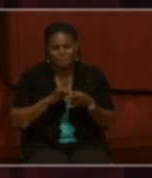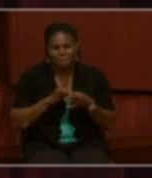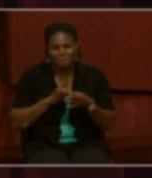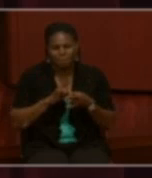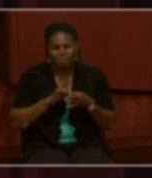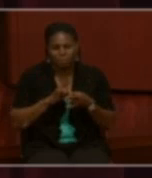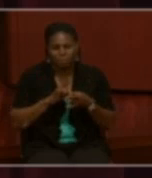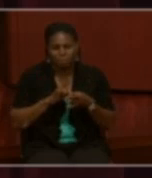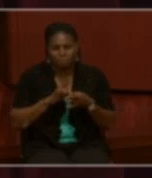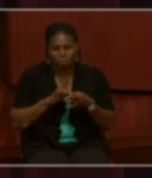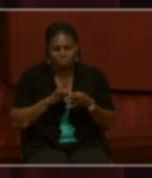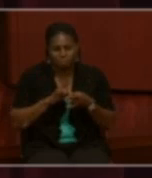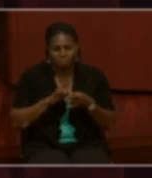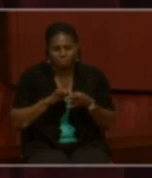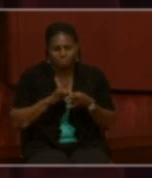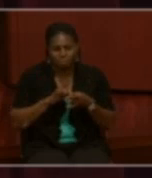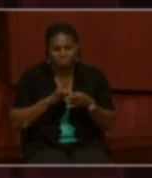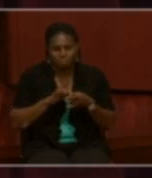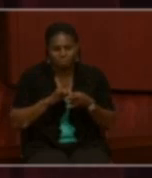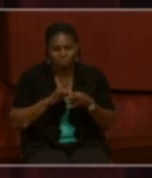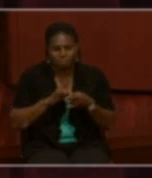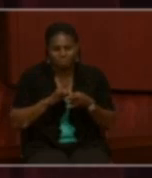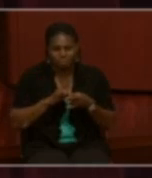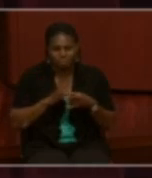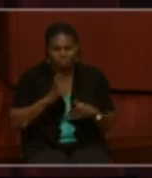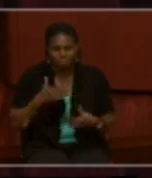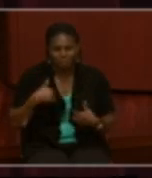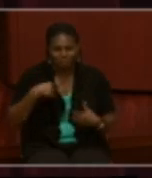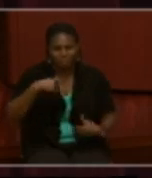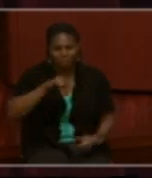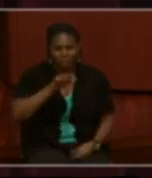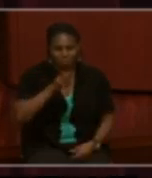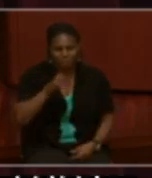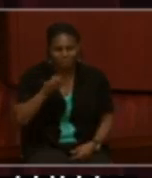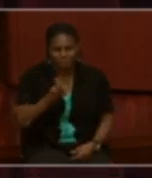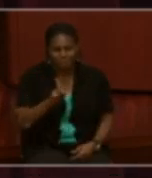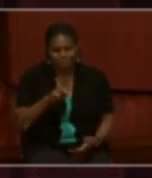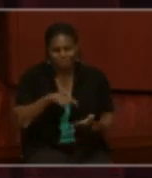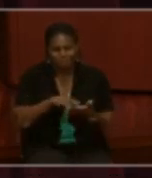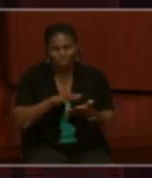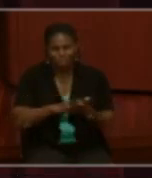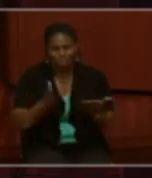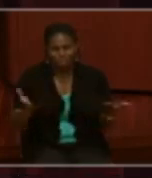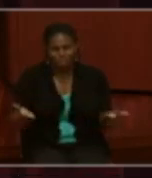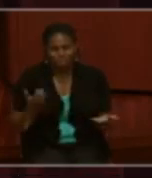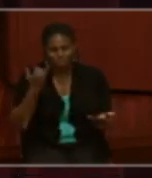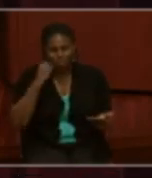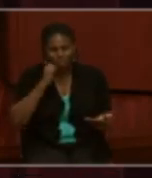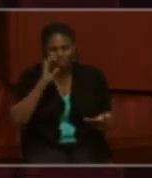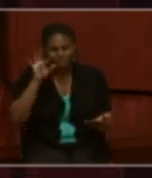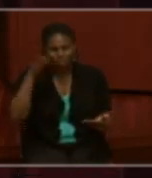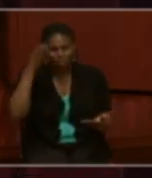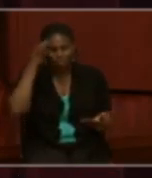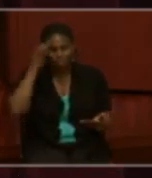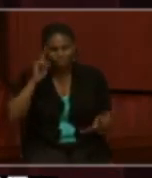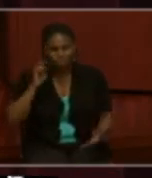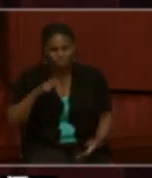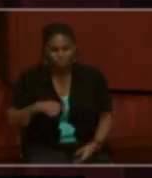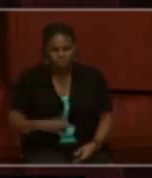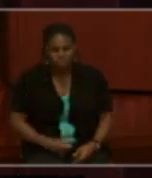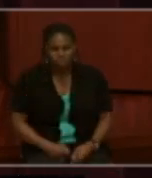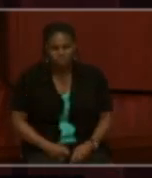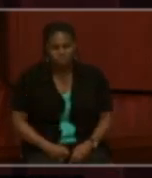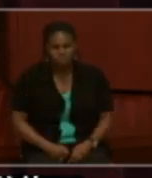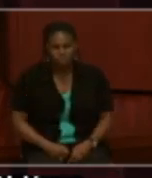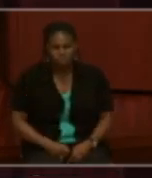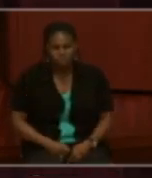We wouldn't have those plantation records here since that wouldn't have had federal jurisdiction, but you can find that at the Library of Congress right